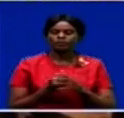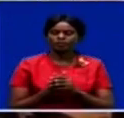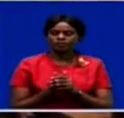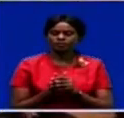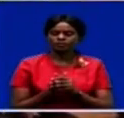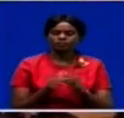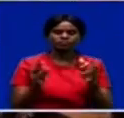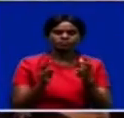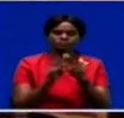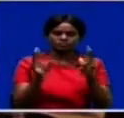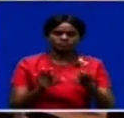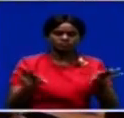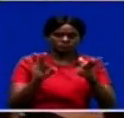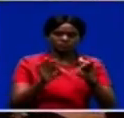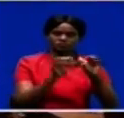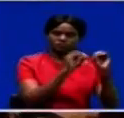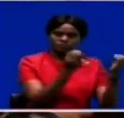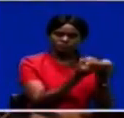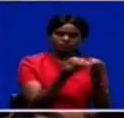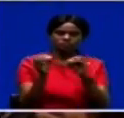two allies or camps have